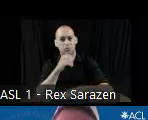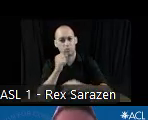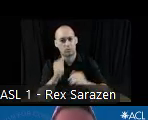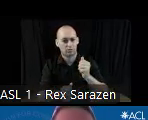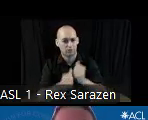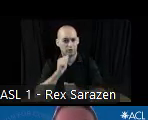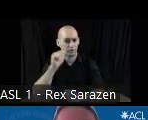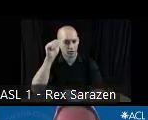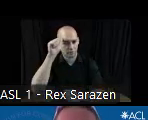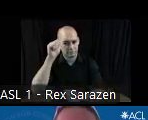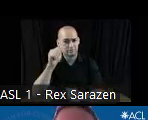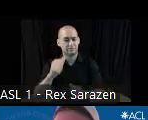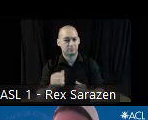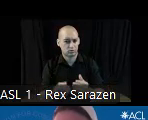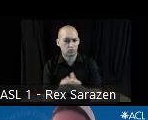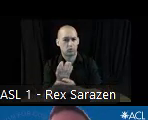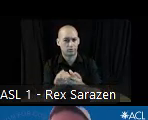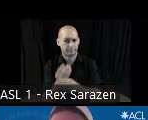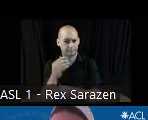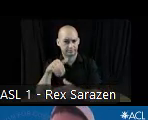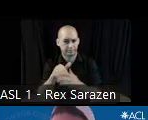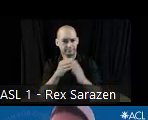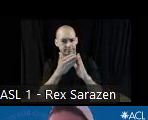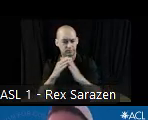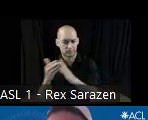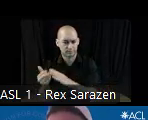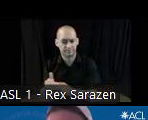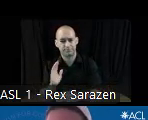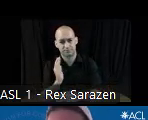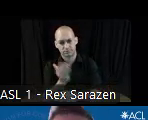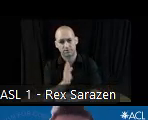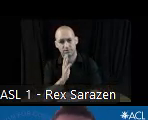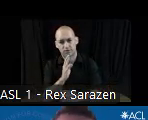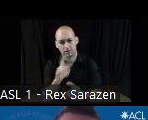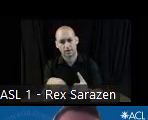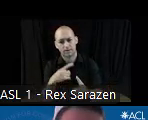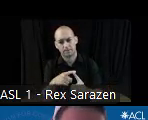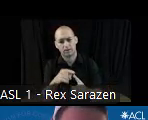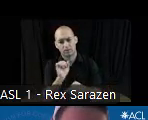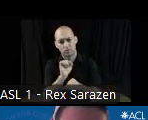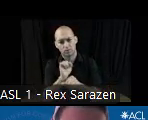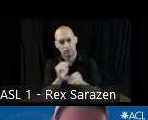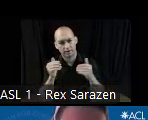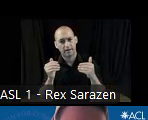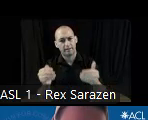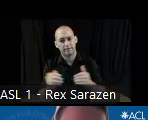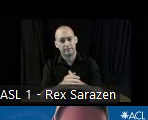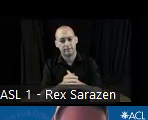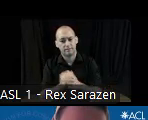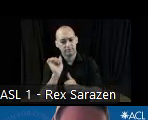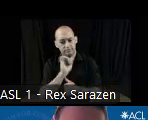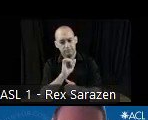community. And so as we're talking about that work or the work ahead, just wanted to